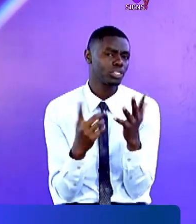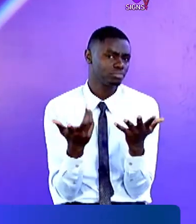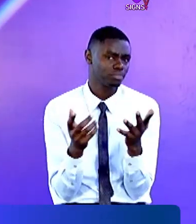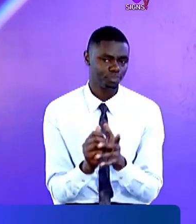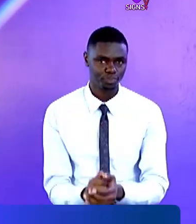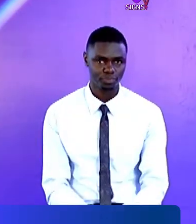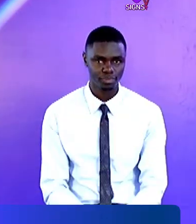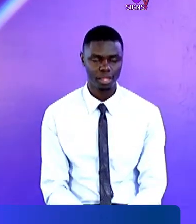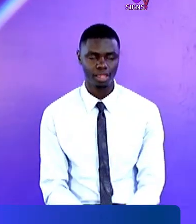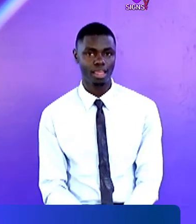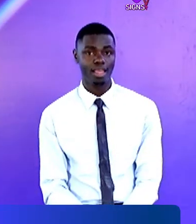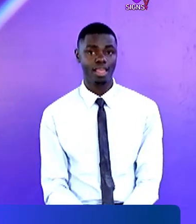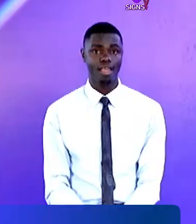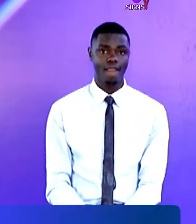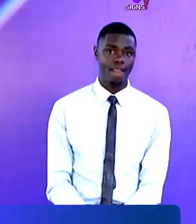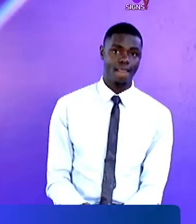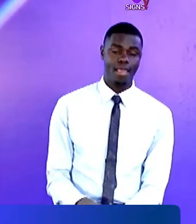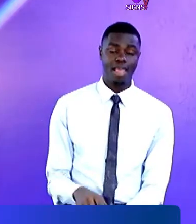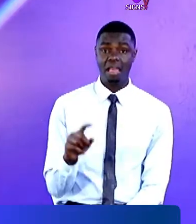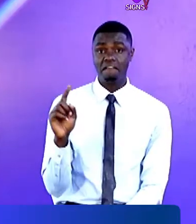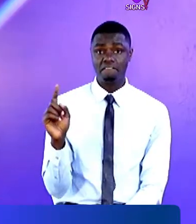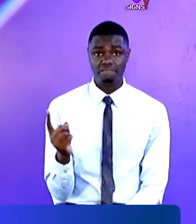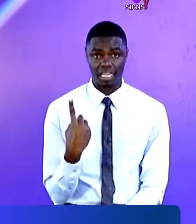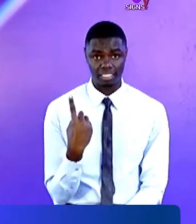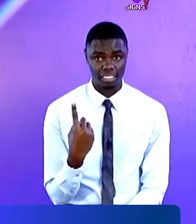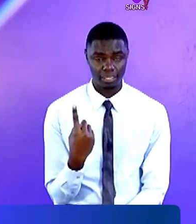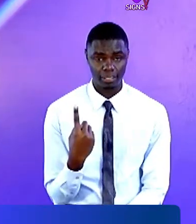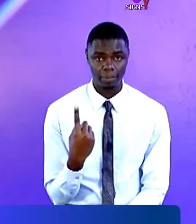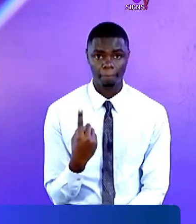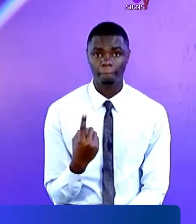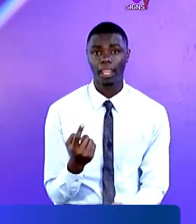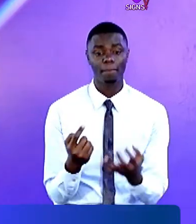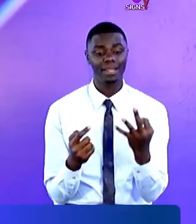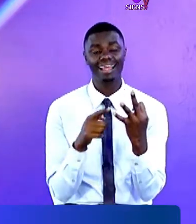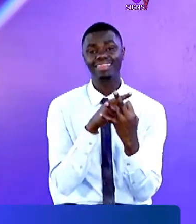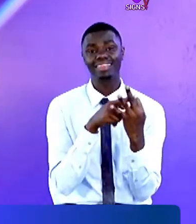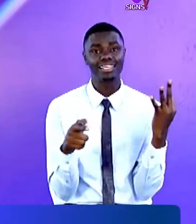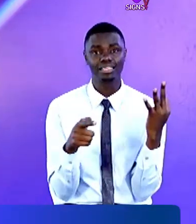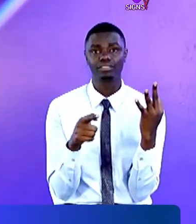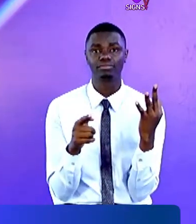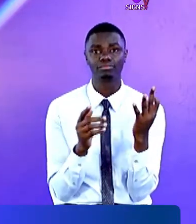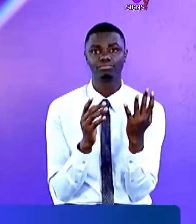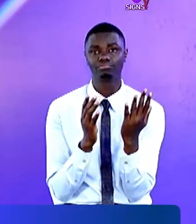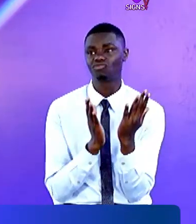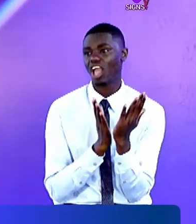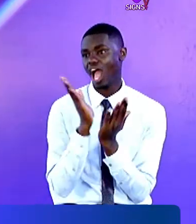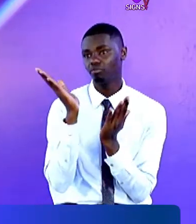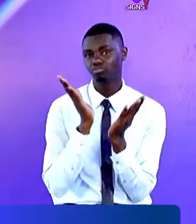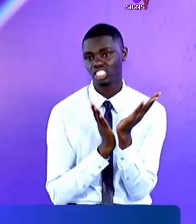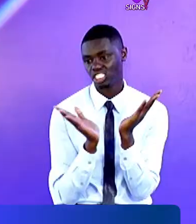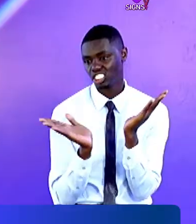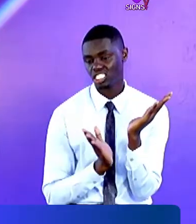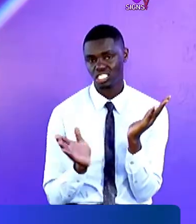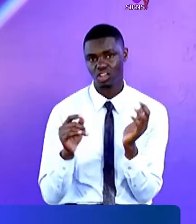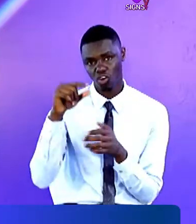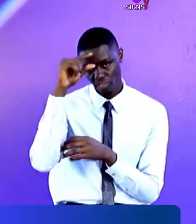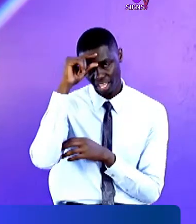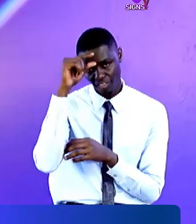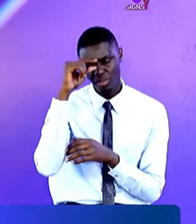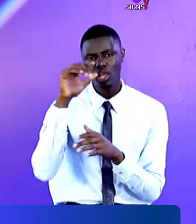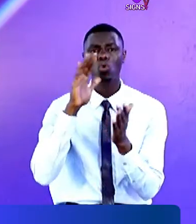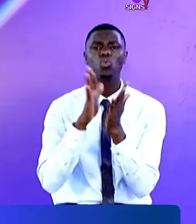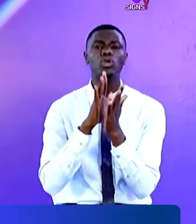First of all, let me say that among the three arms of government, with all the problems judiciary